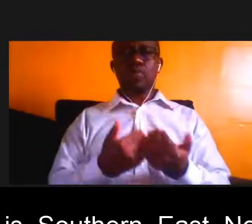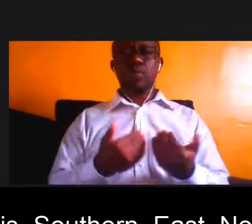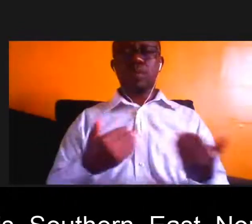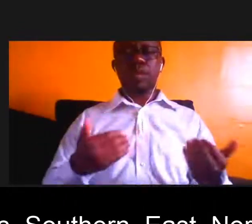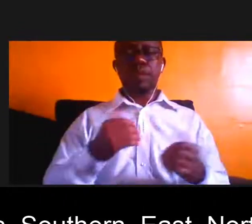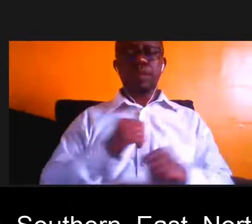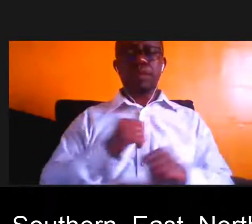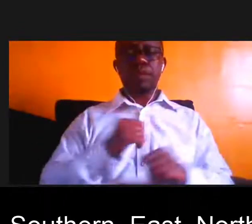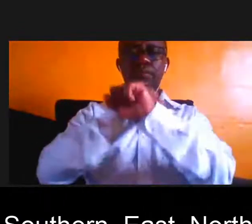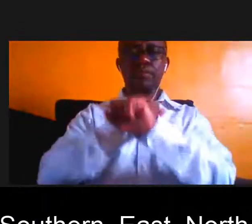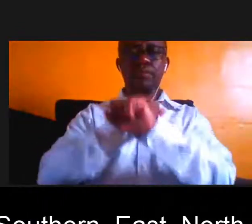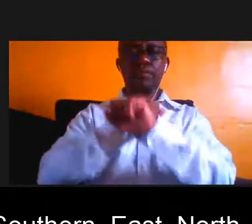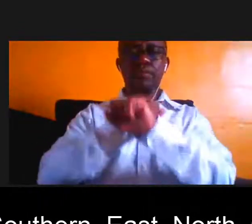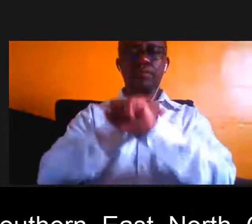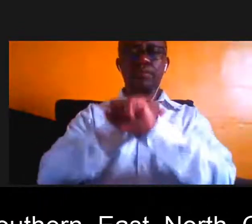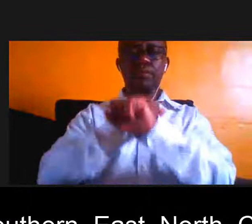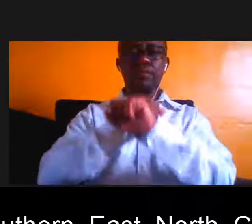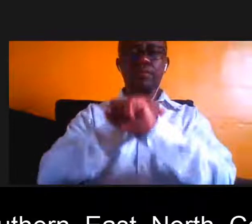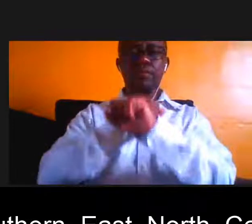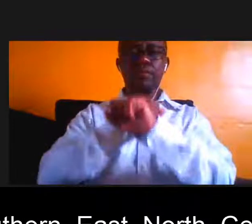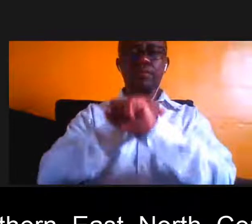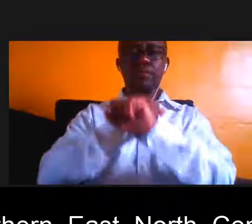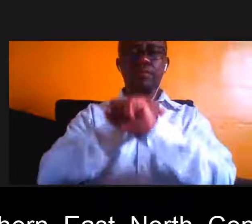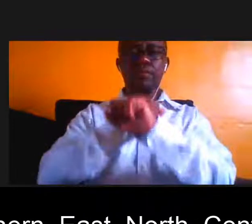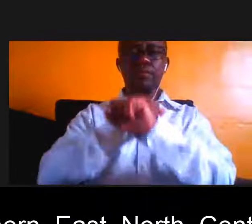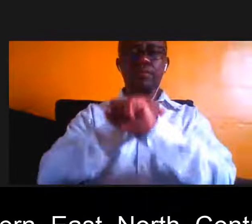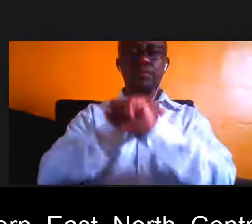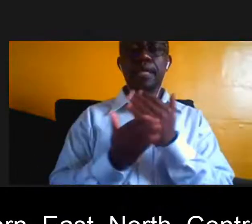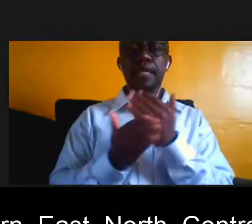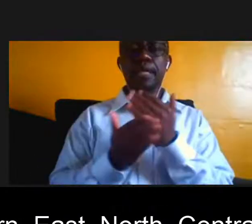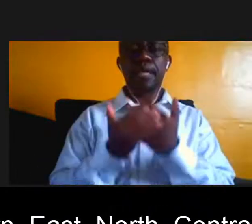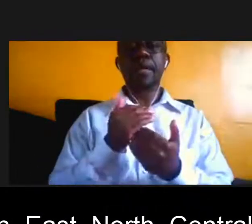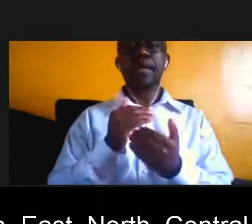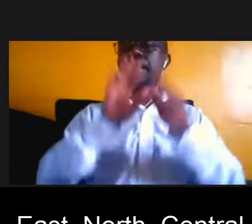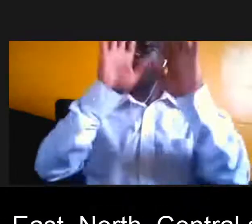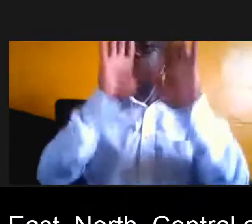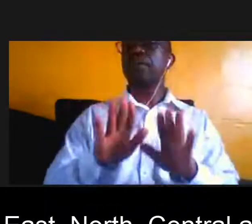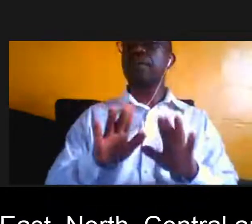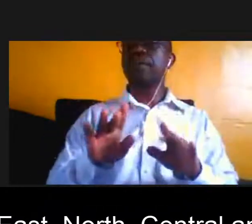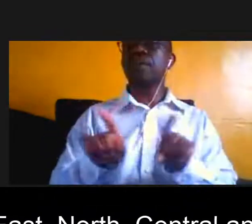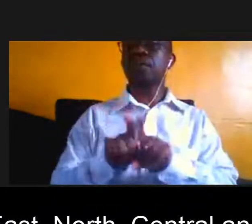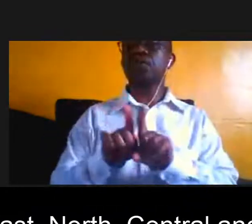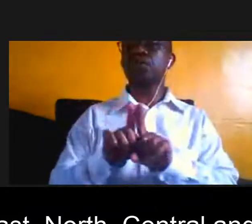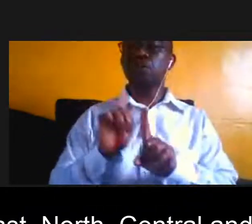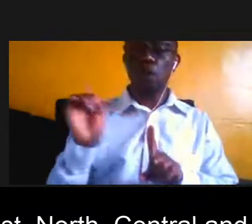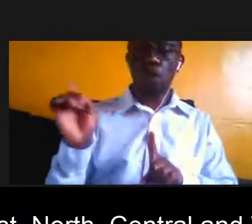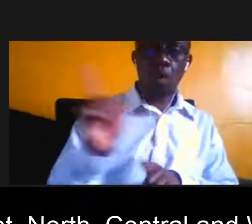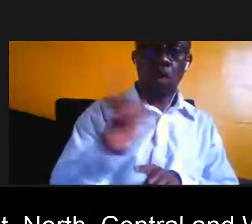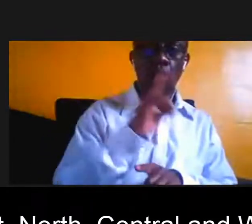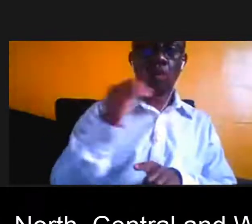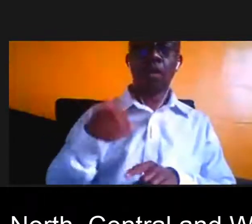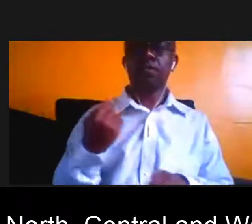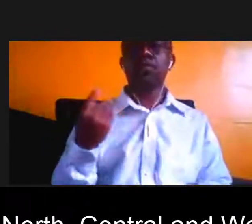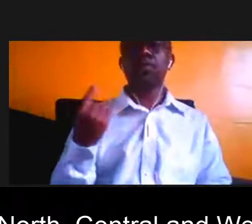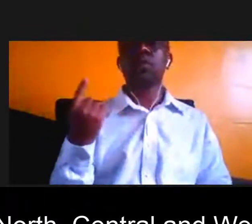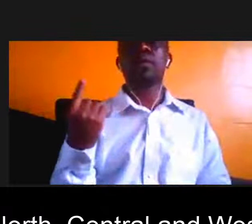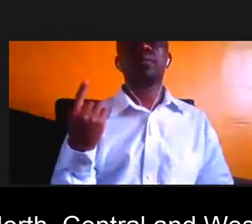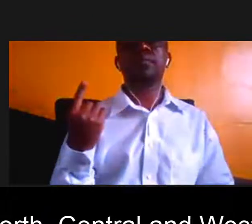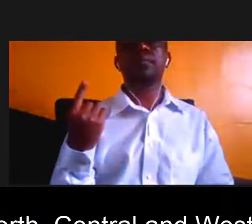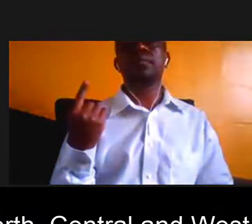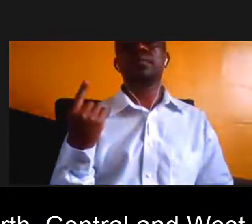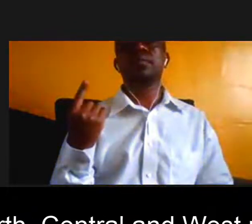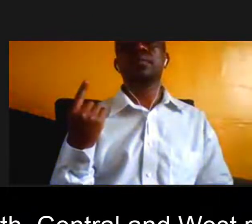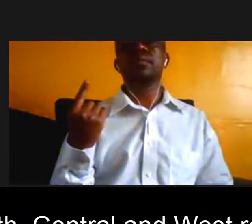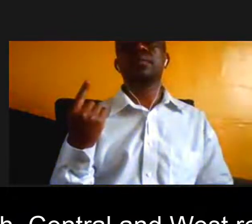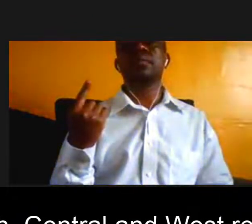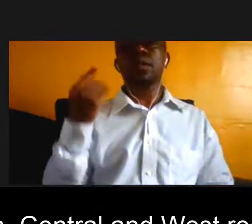safeguarding. It is important that we also have one. We cannot hold other